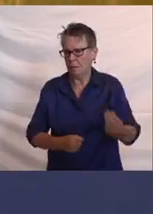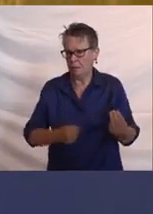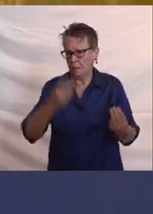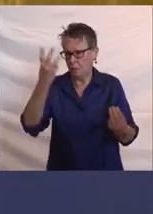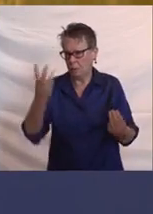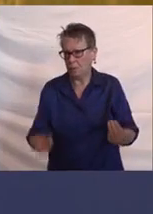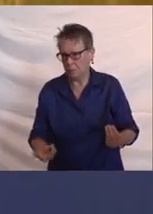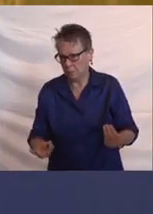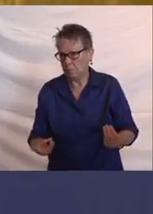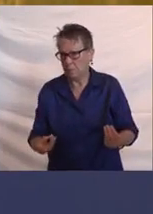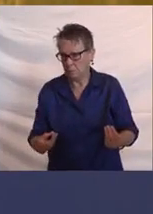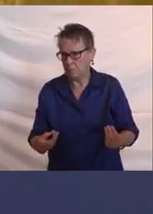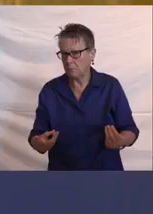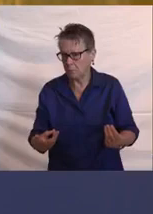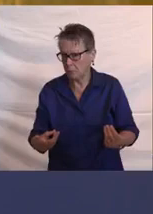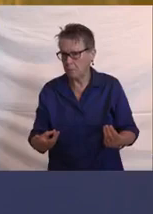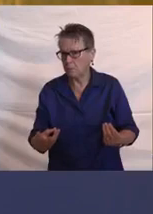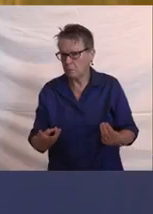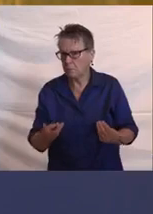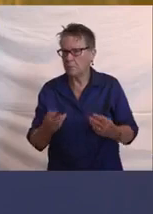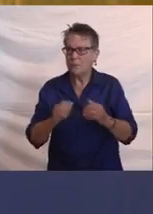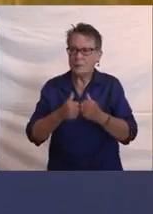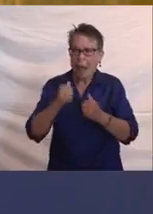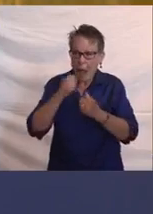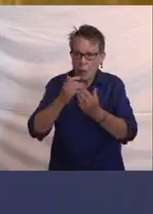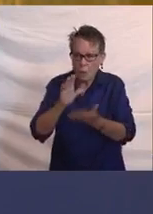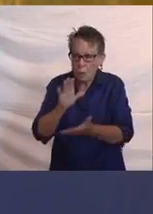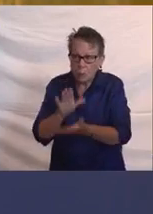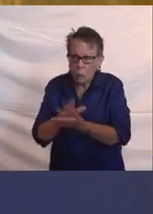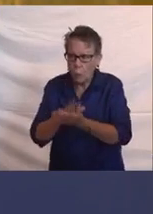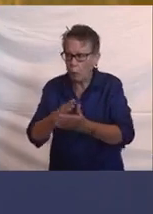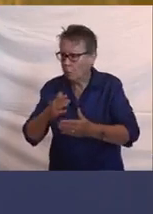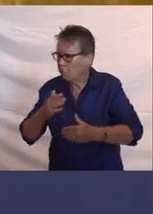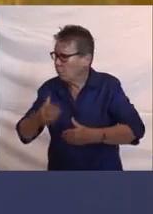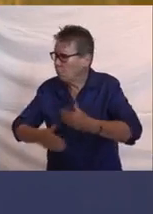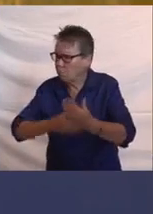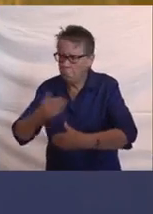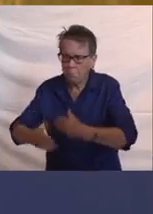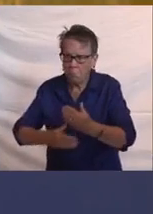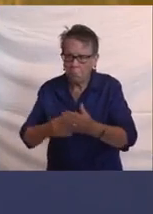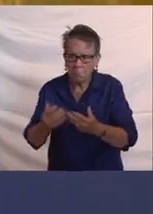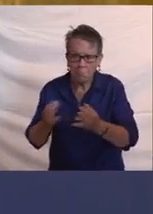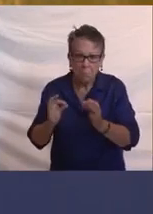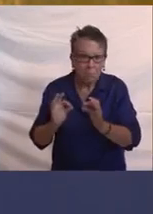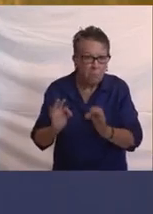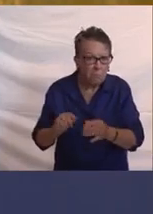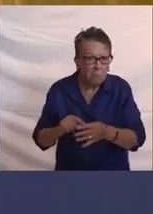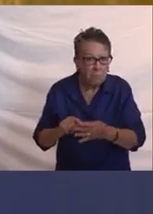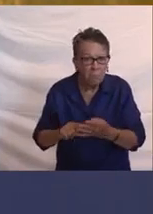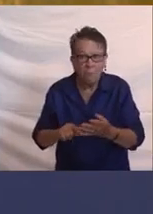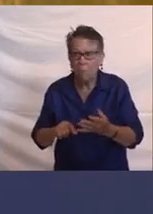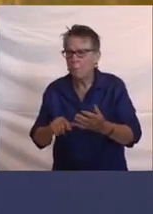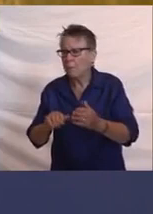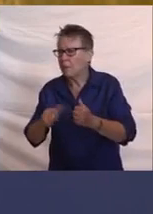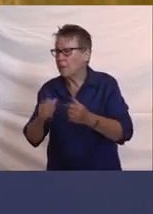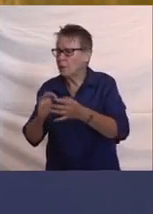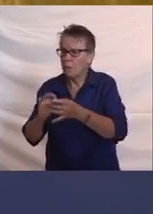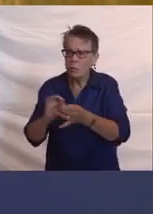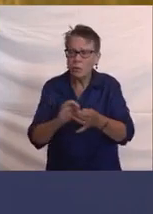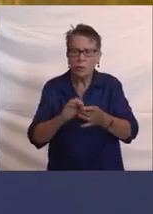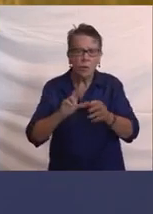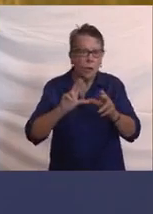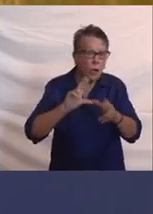sense of how schools in particular have opened up. Anything else on the post-disaster relief, and until we start to see the